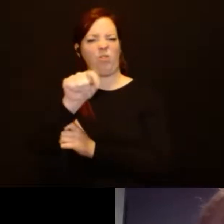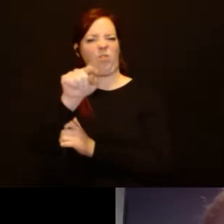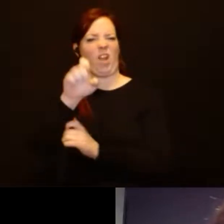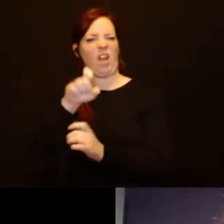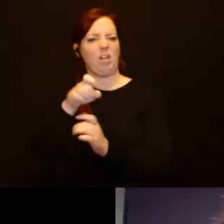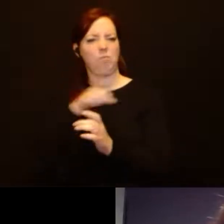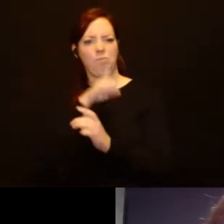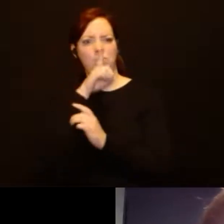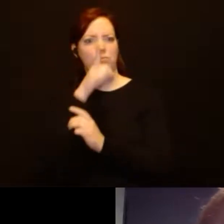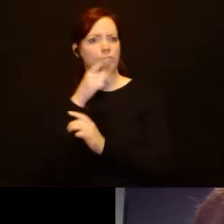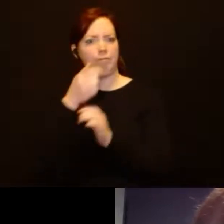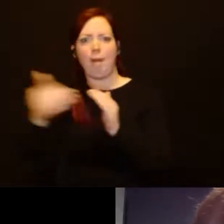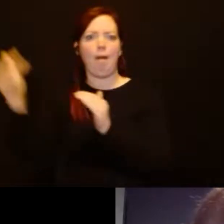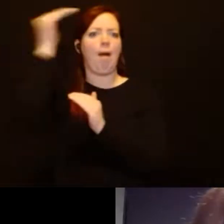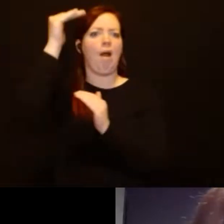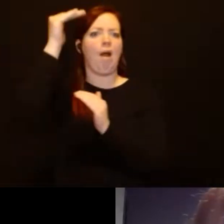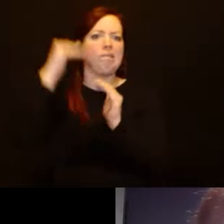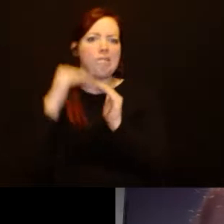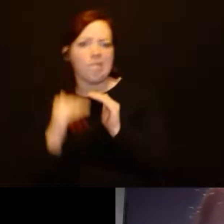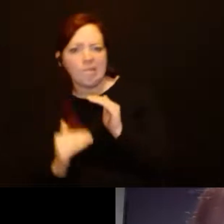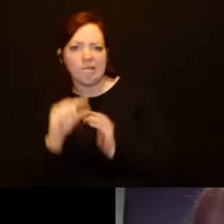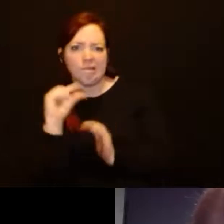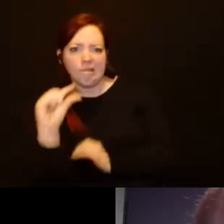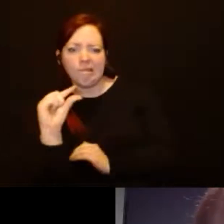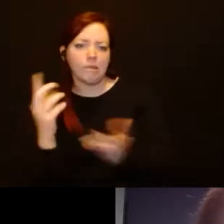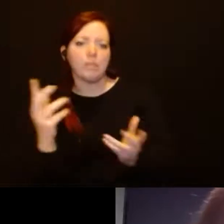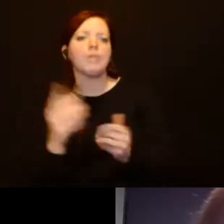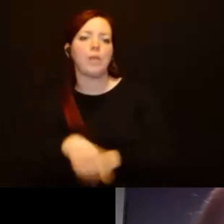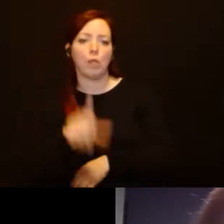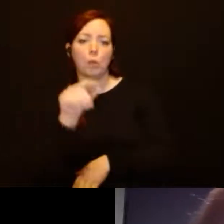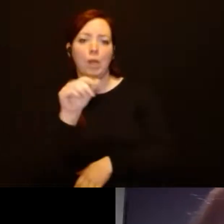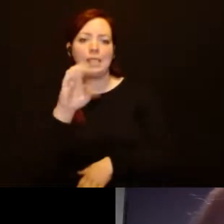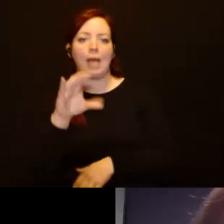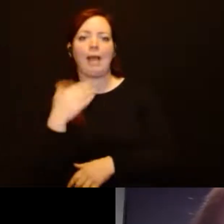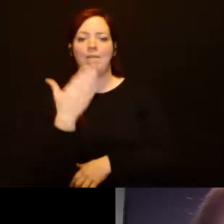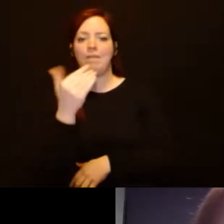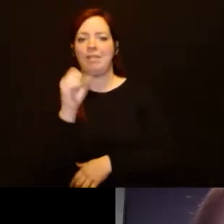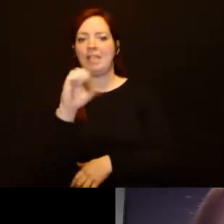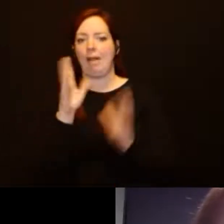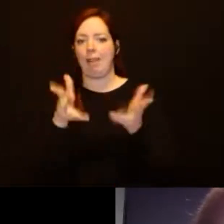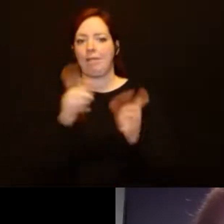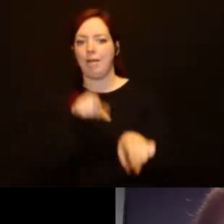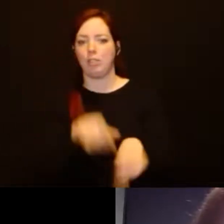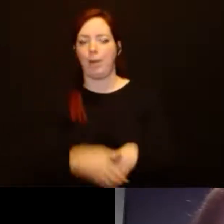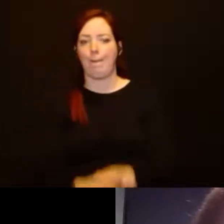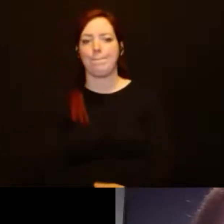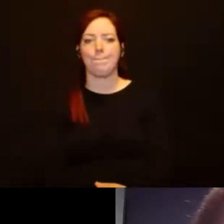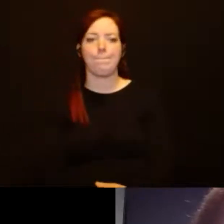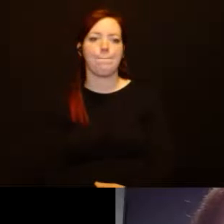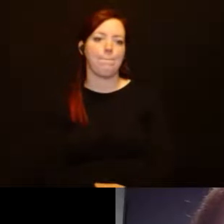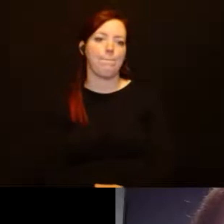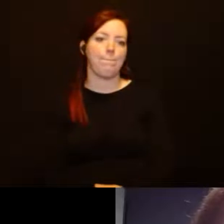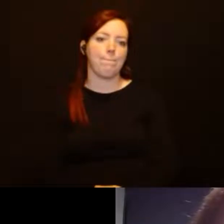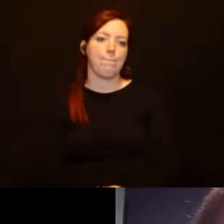has started, and you have 15 seconds left to answer this poll.